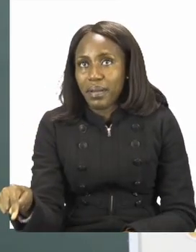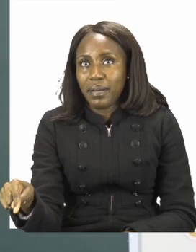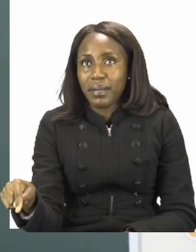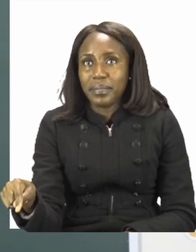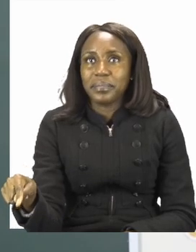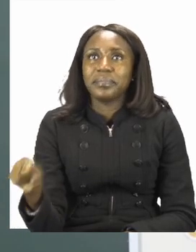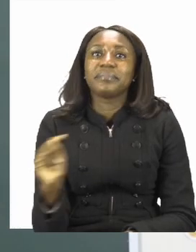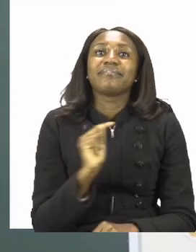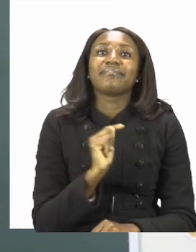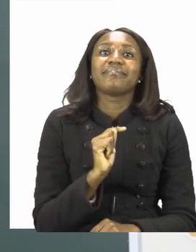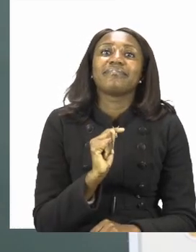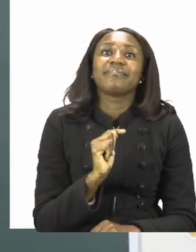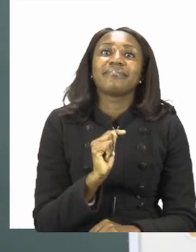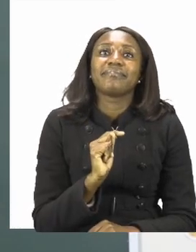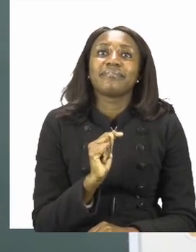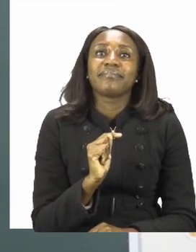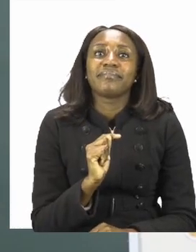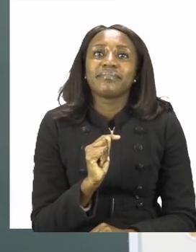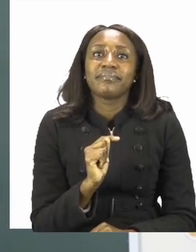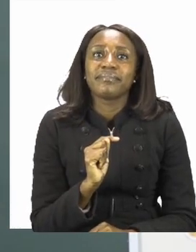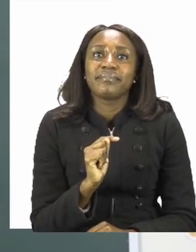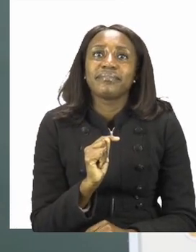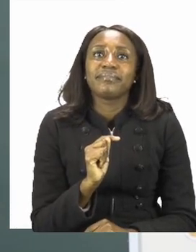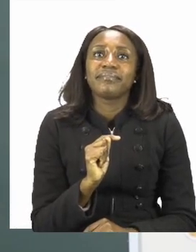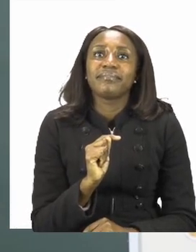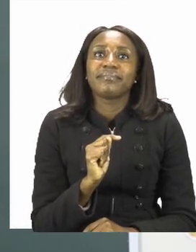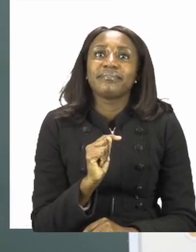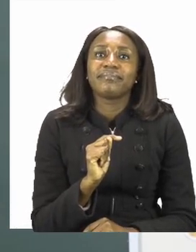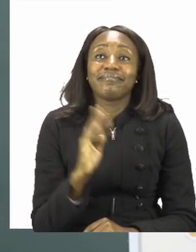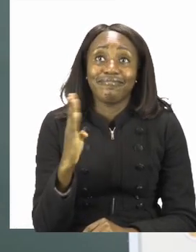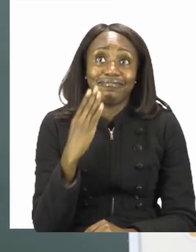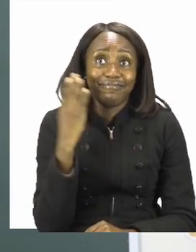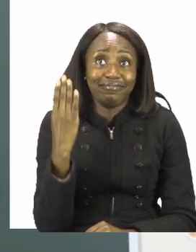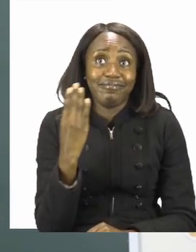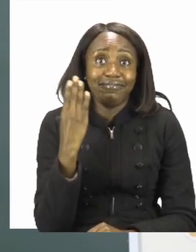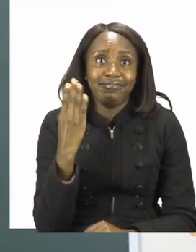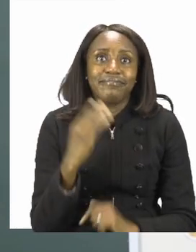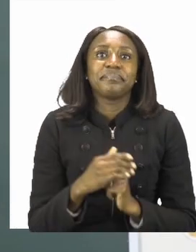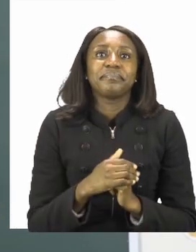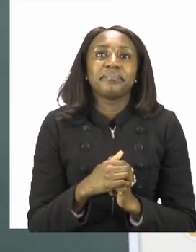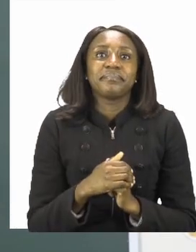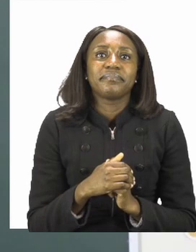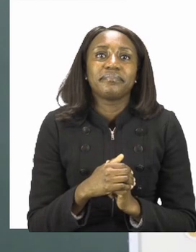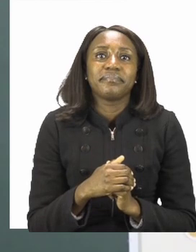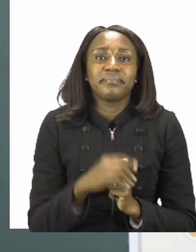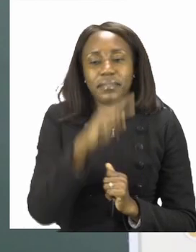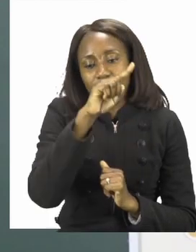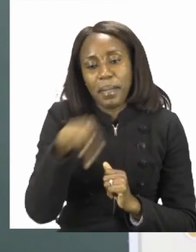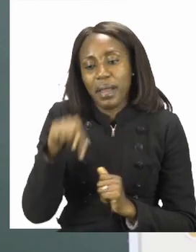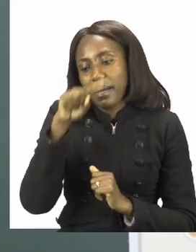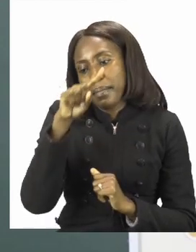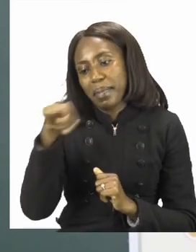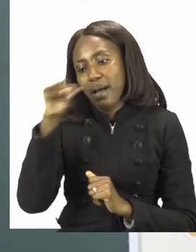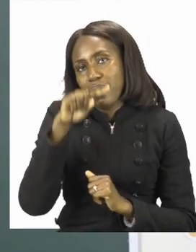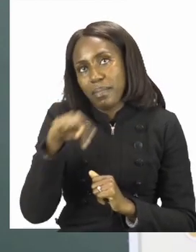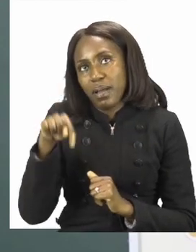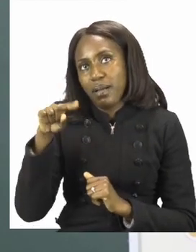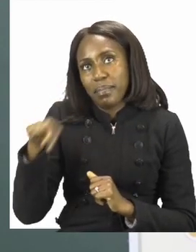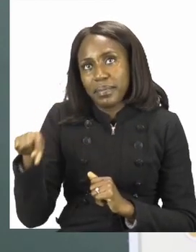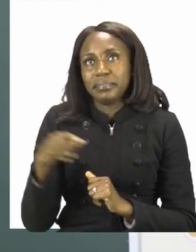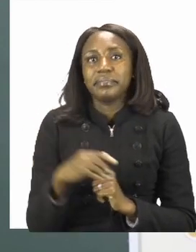Let me put more because I think I need more. Blue color. There we go. And I'm going to just make